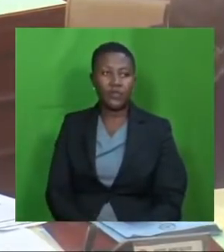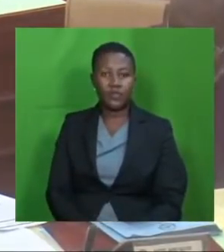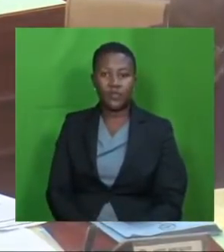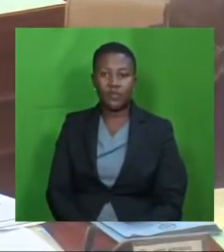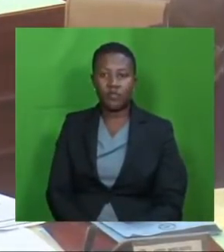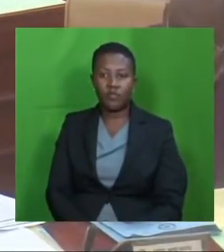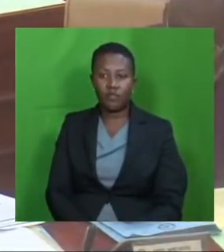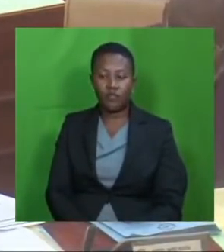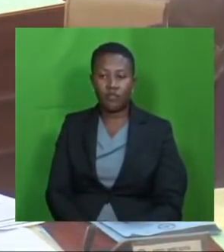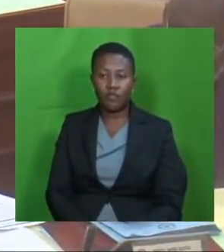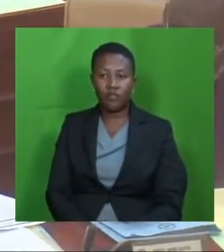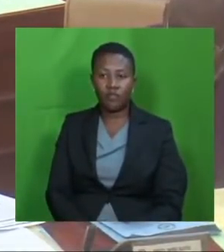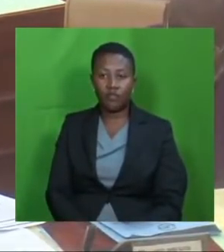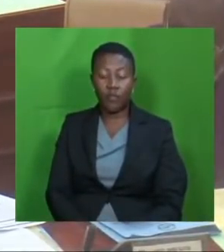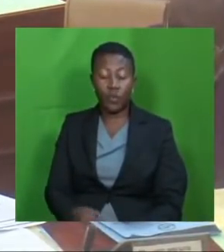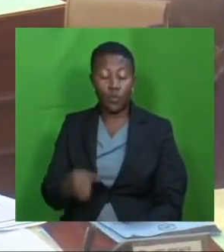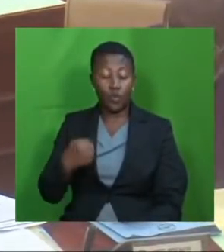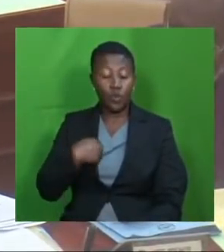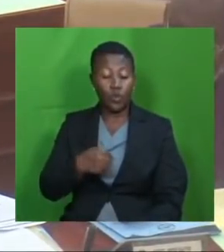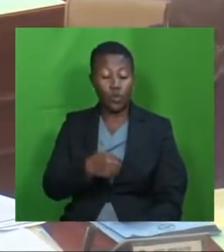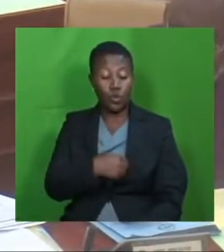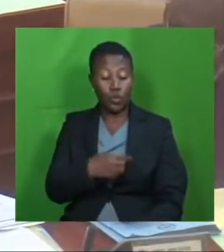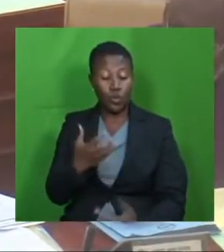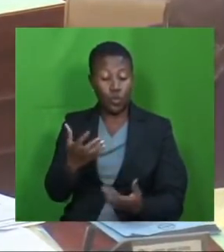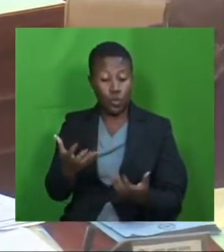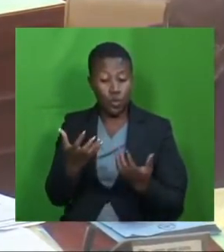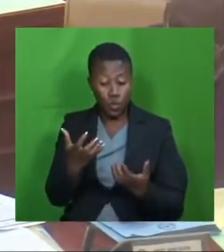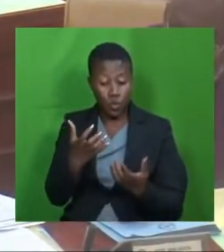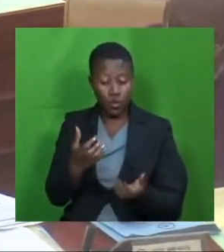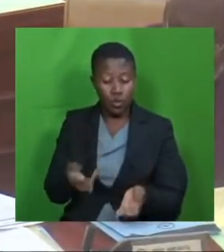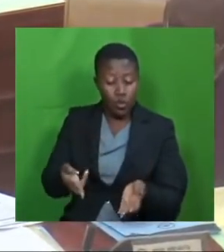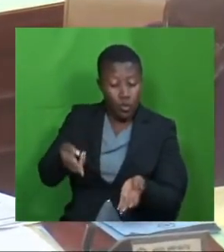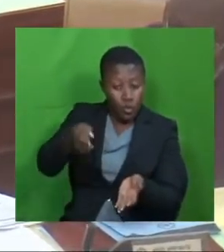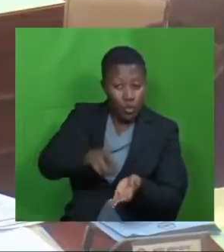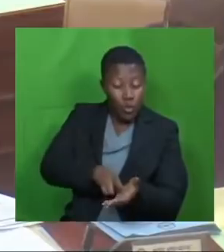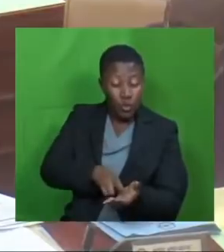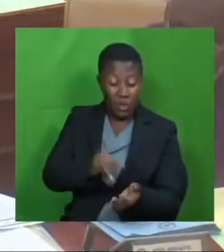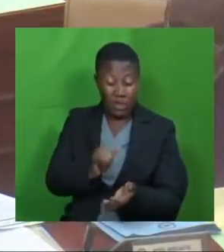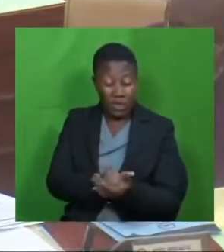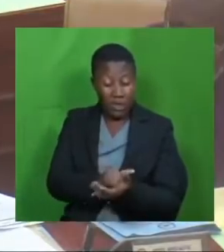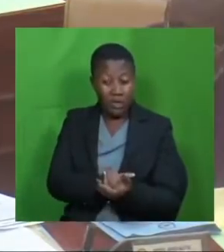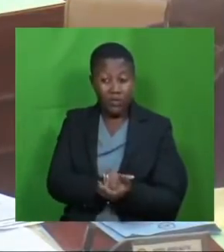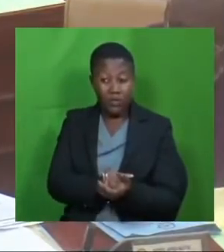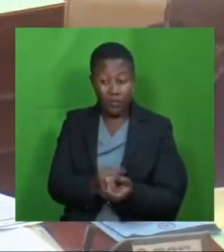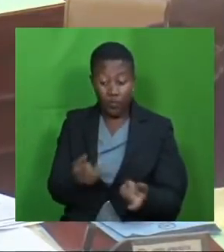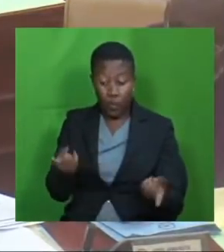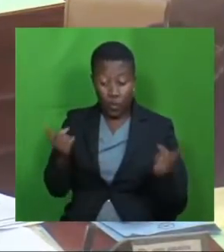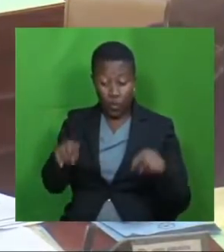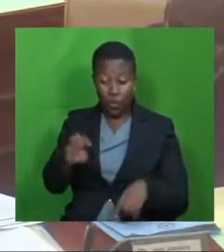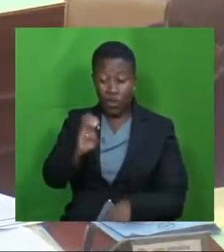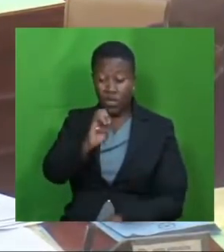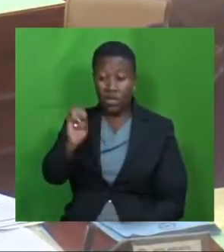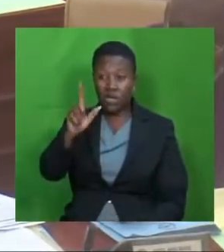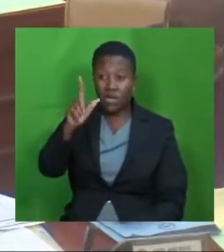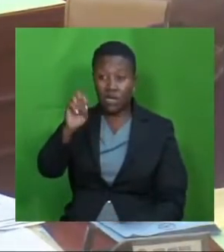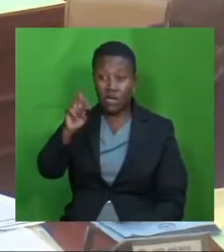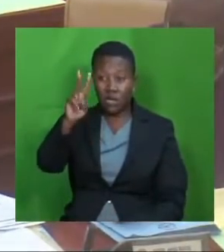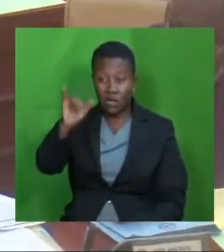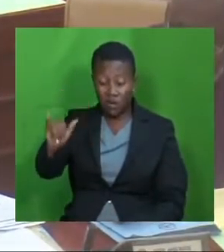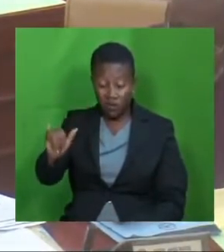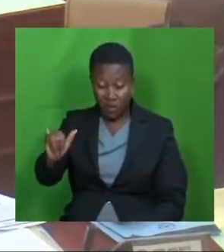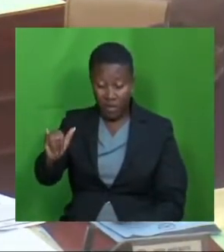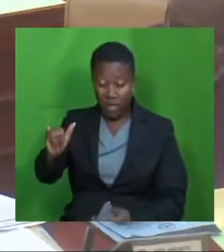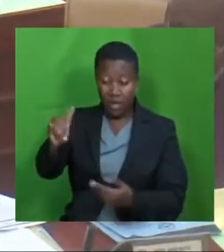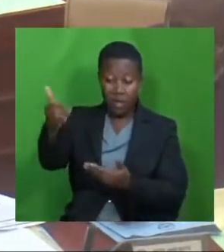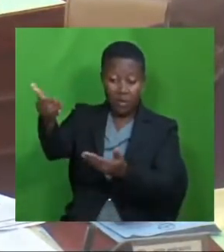We will mark that we want to be recorded that when e-levy was brought to the 8th